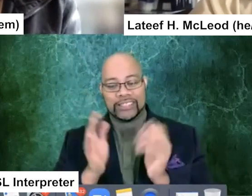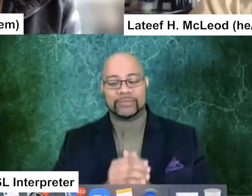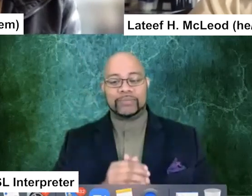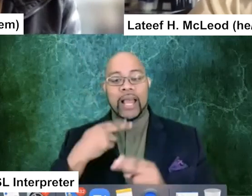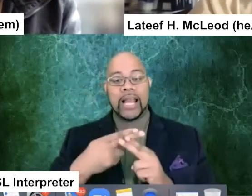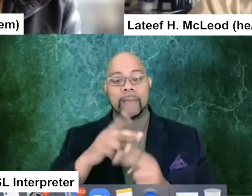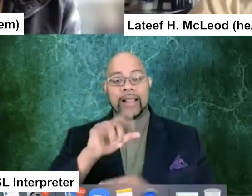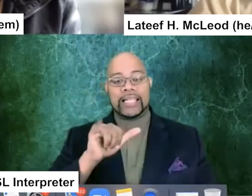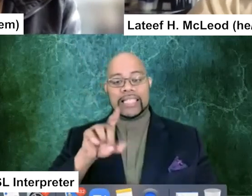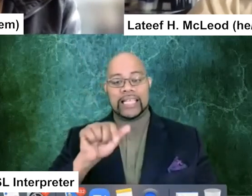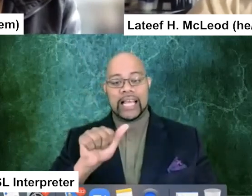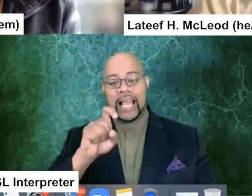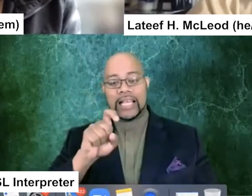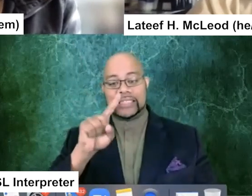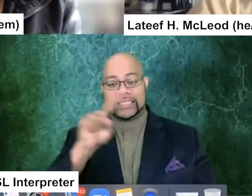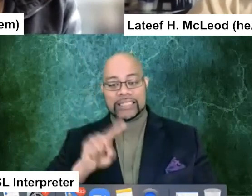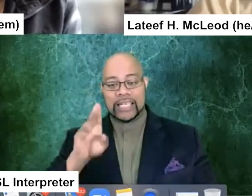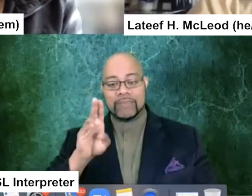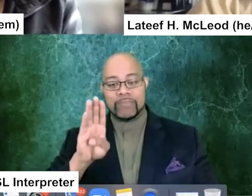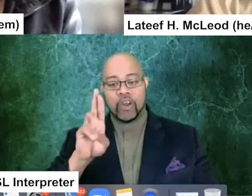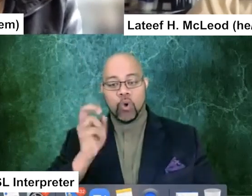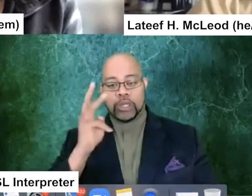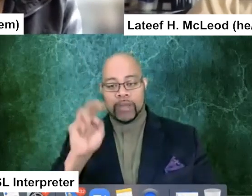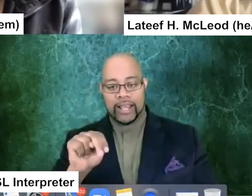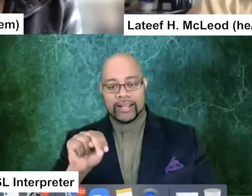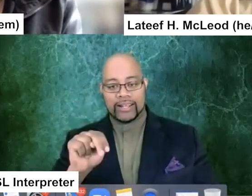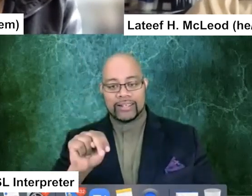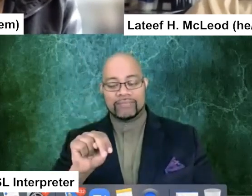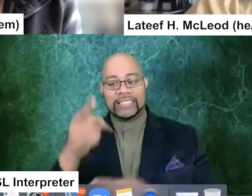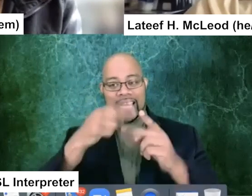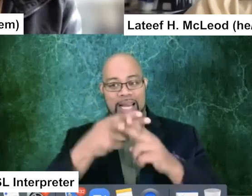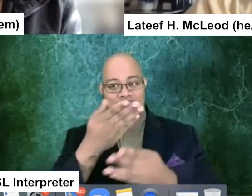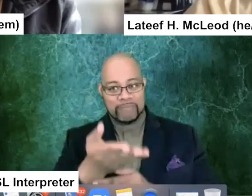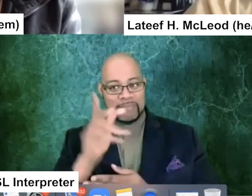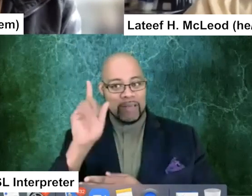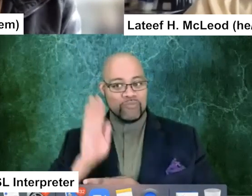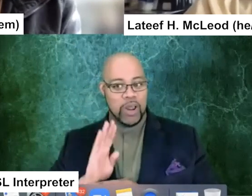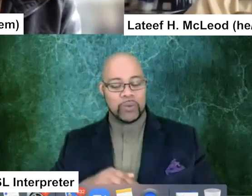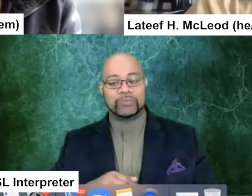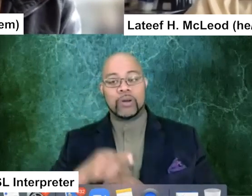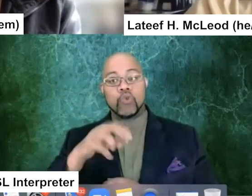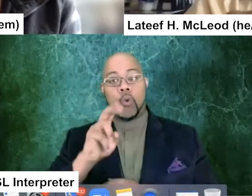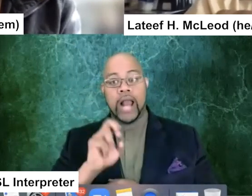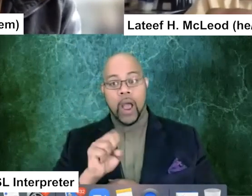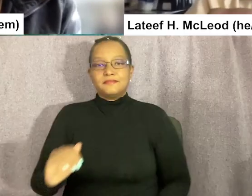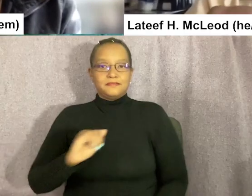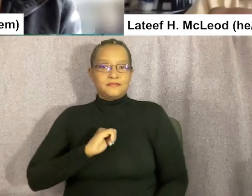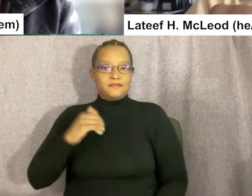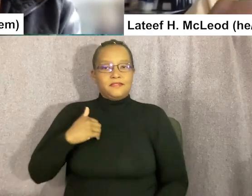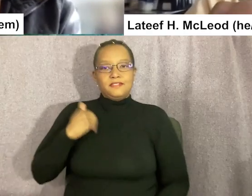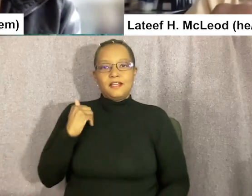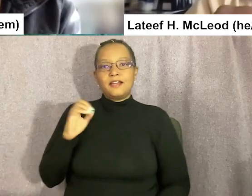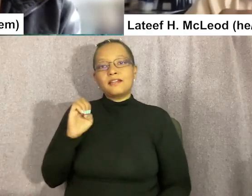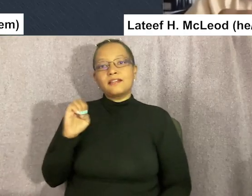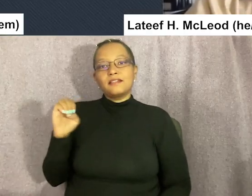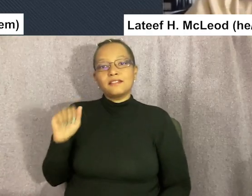name is Lydia XZ Brown, sign name L Brown, pronouns they, them. I'm a